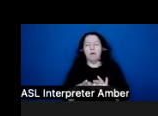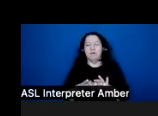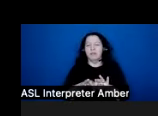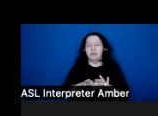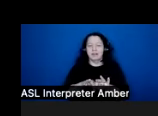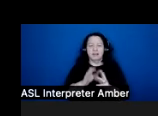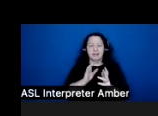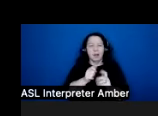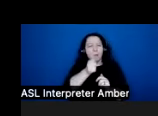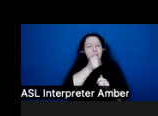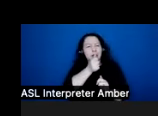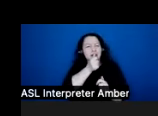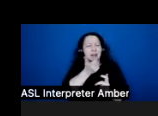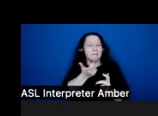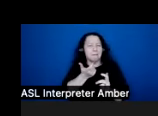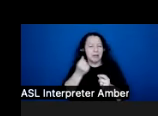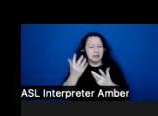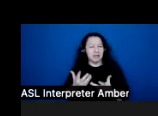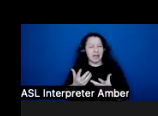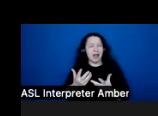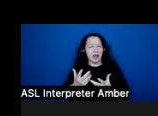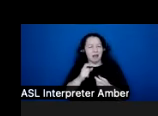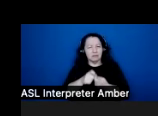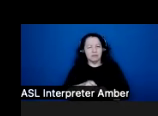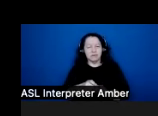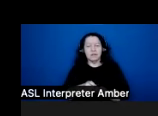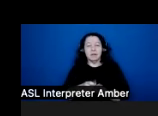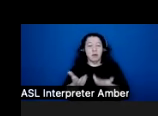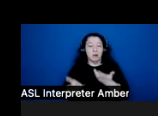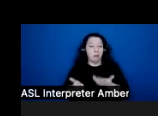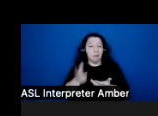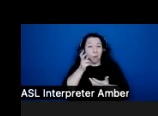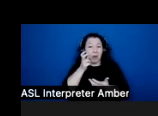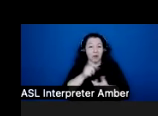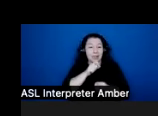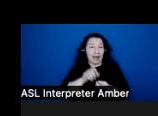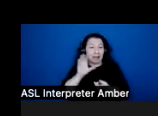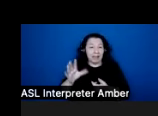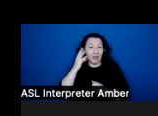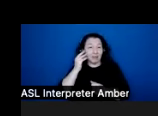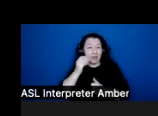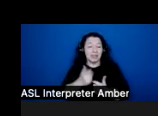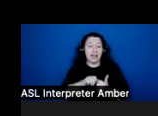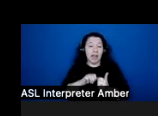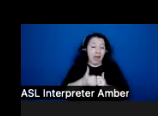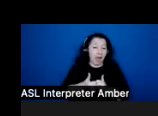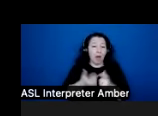intimate details. Especially, you're going to probably hear what happened to them, how it happened,